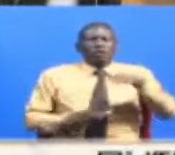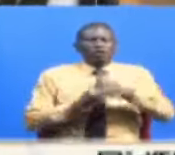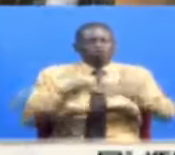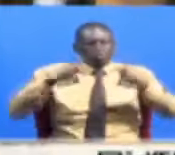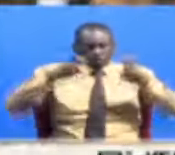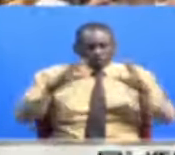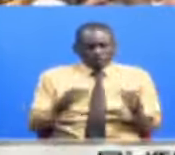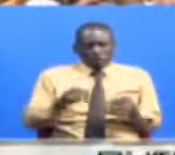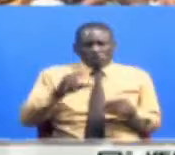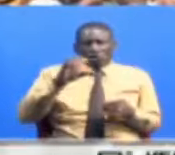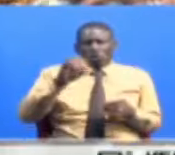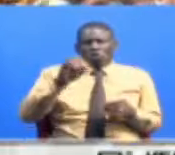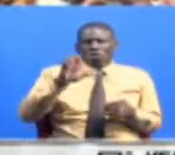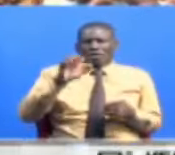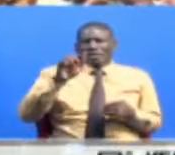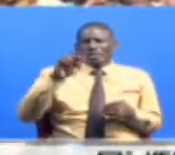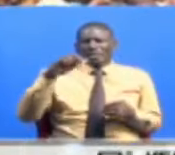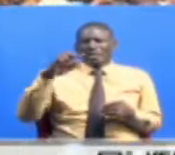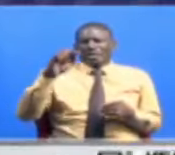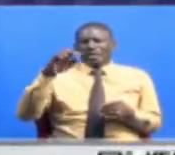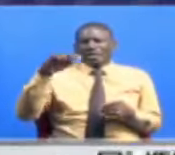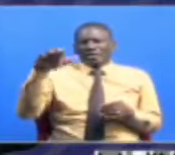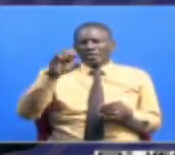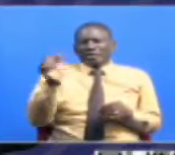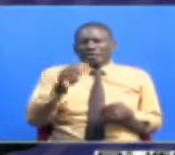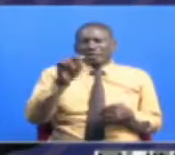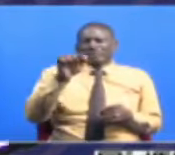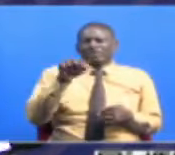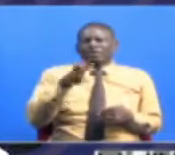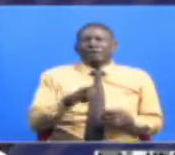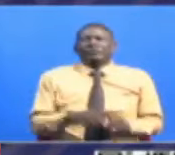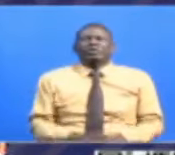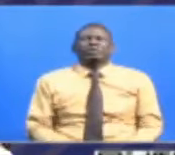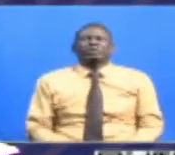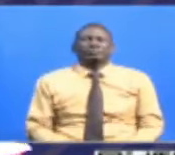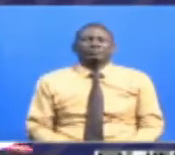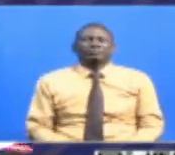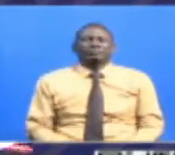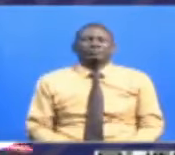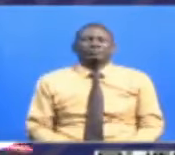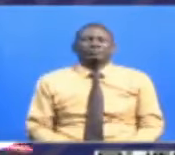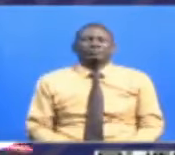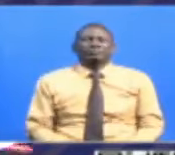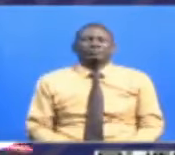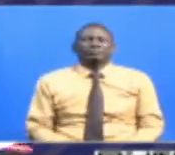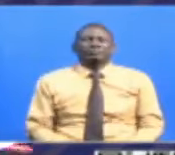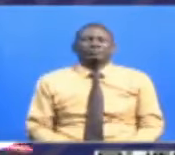brass. Melita Oletenges, NTV. All right.